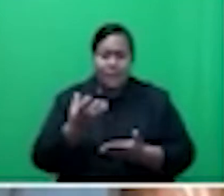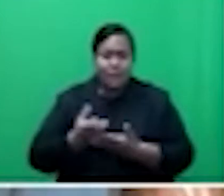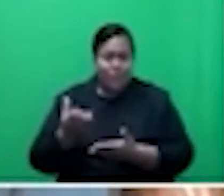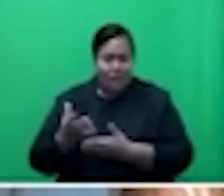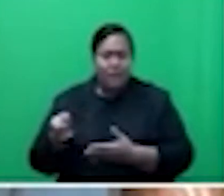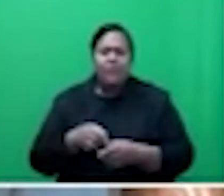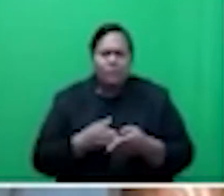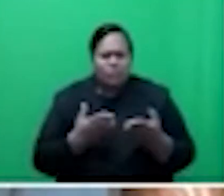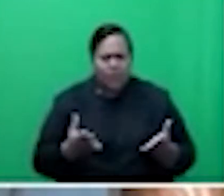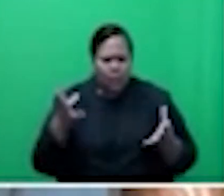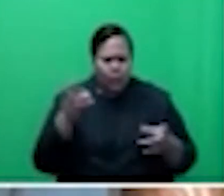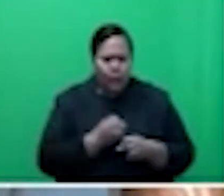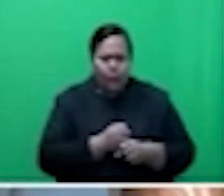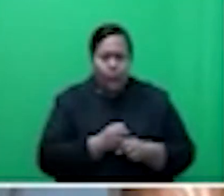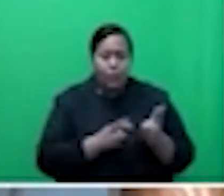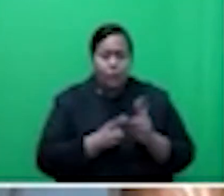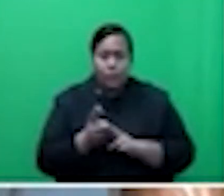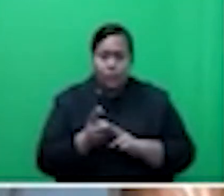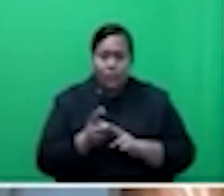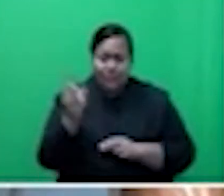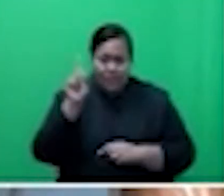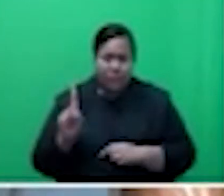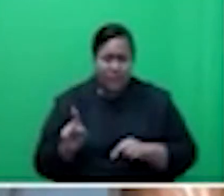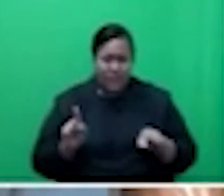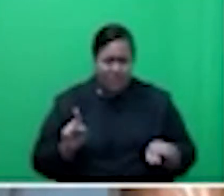which rural electrification comes